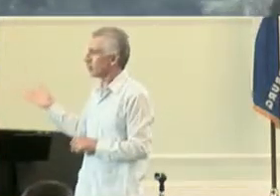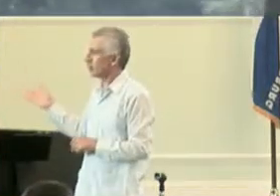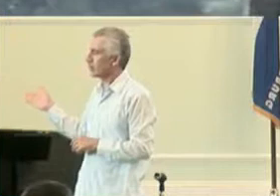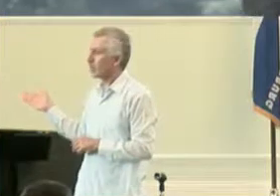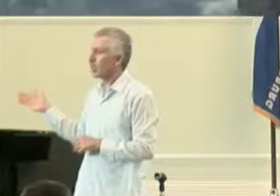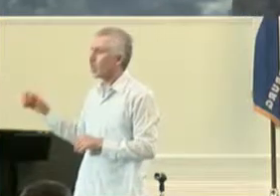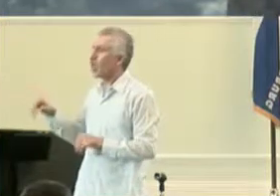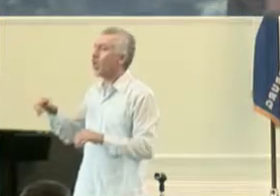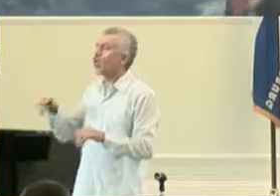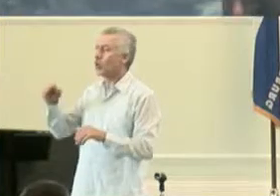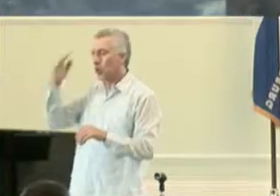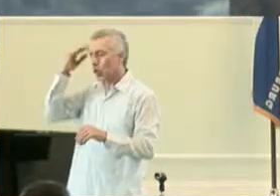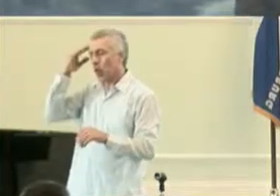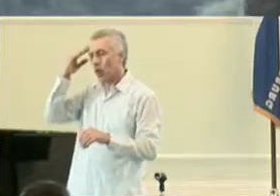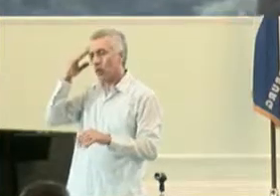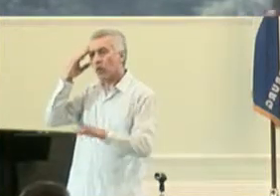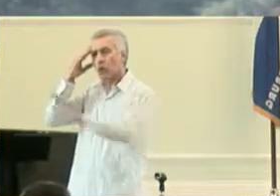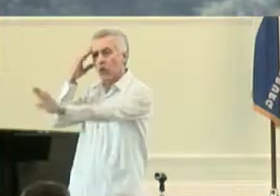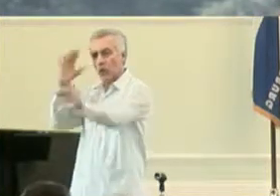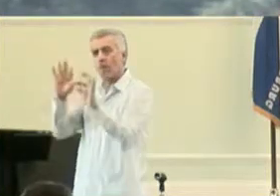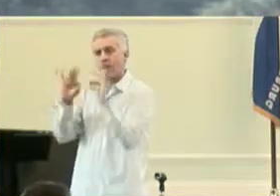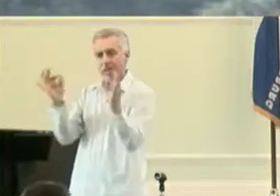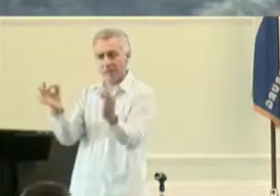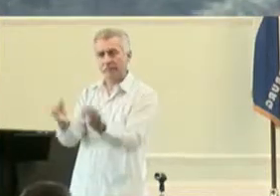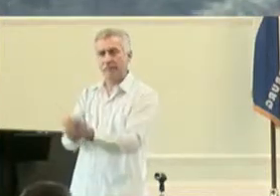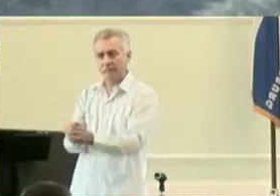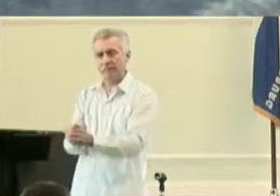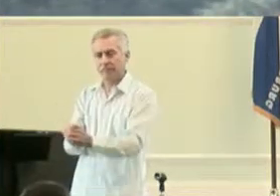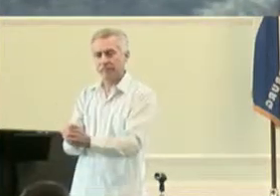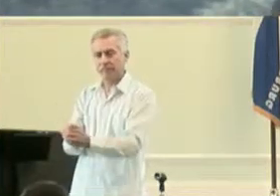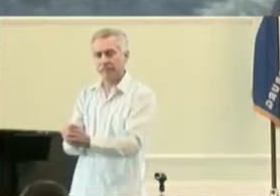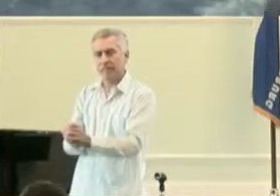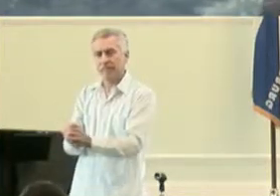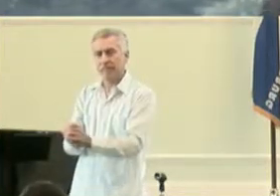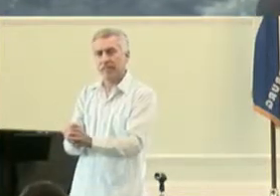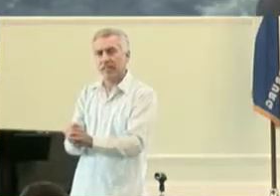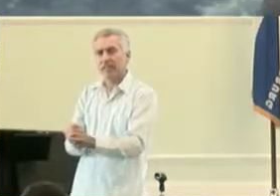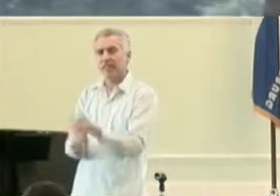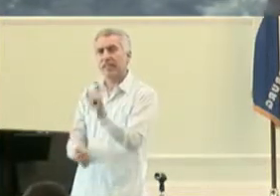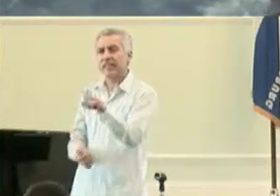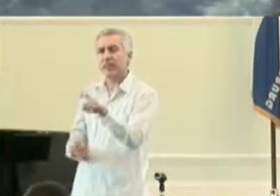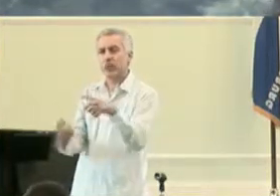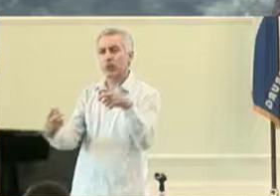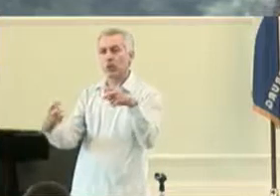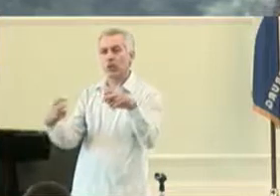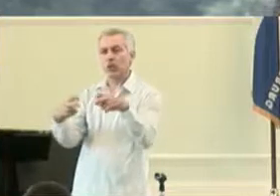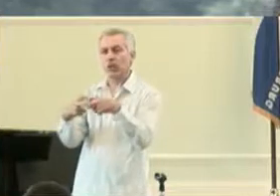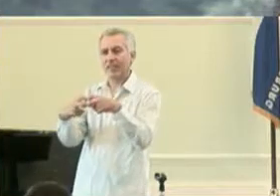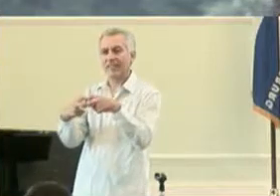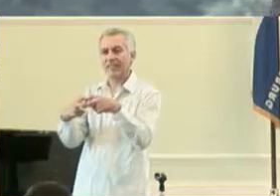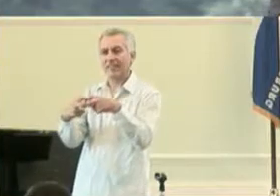in your family. There are people that need to be connected with God, amen?